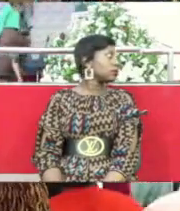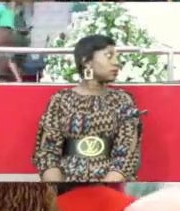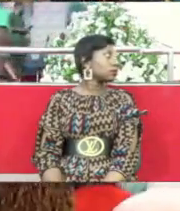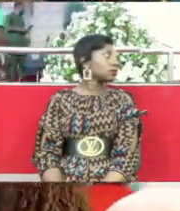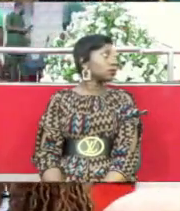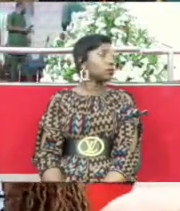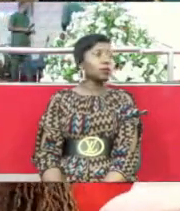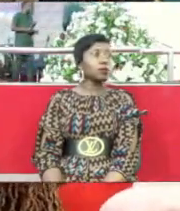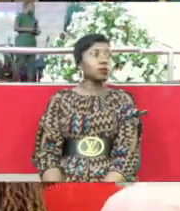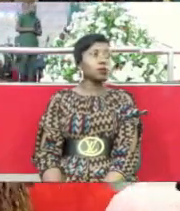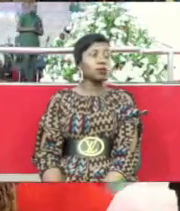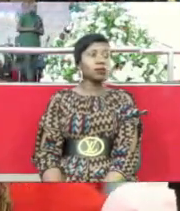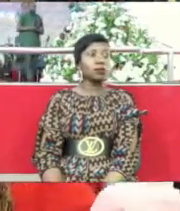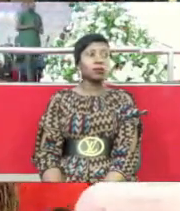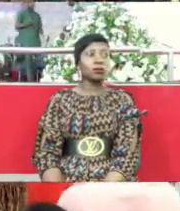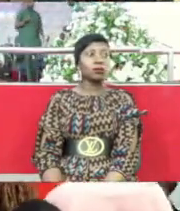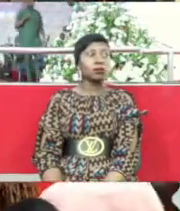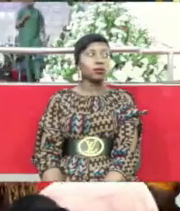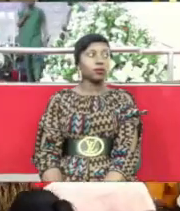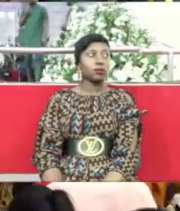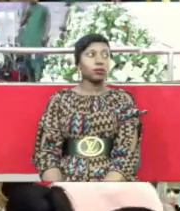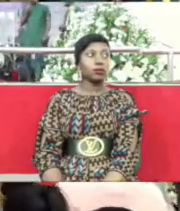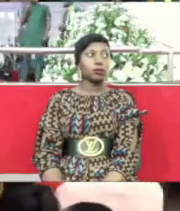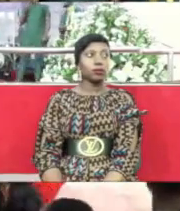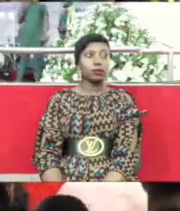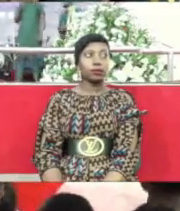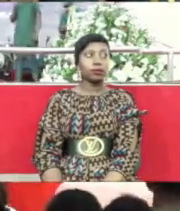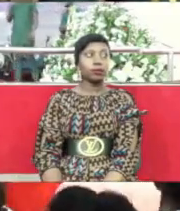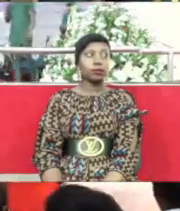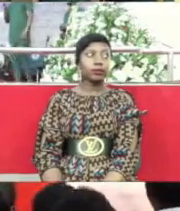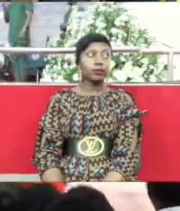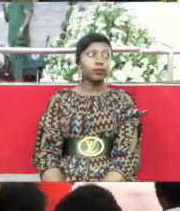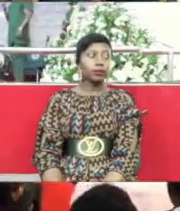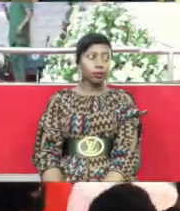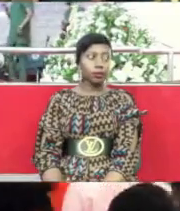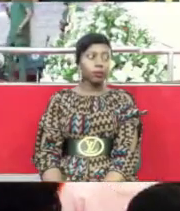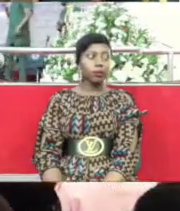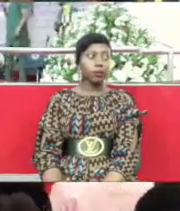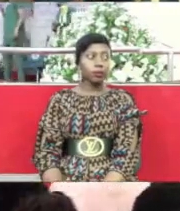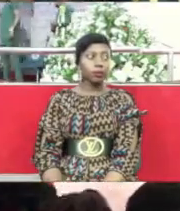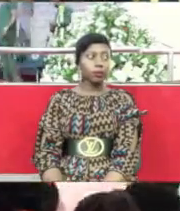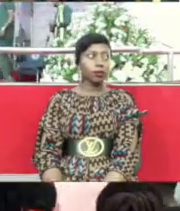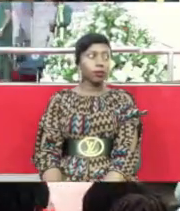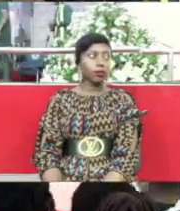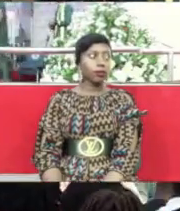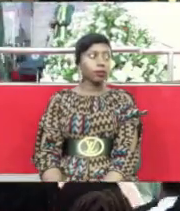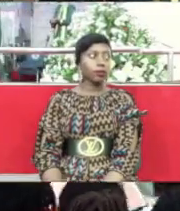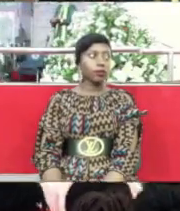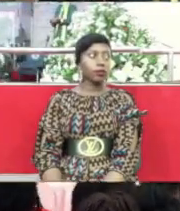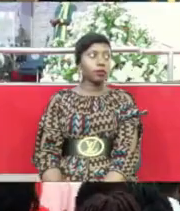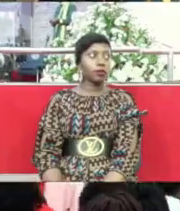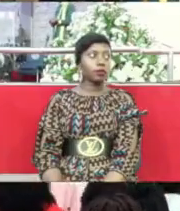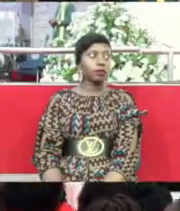the ministry team are all over. There are some in the tent, others on the veranda there, and others are here. You can queue. It is